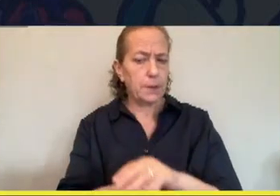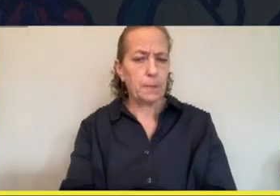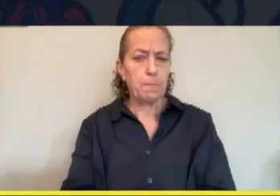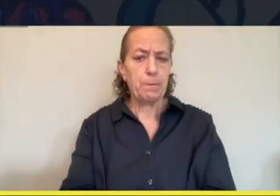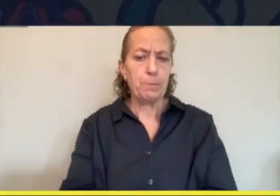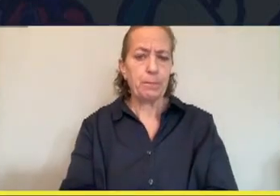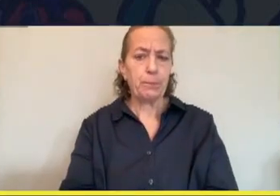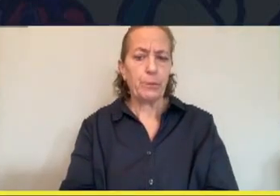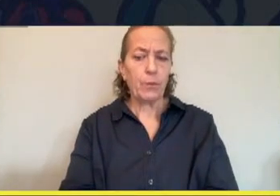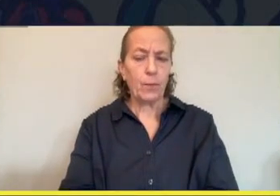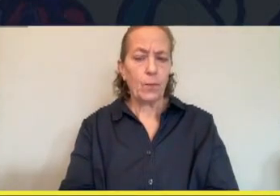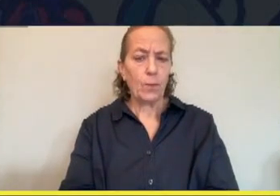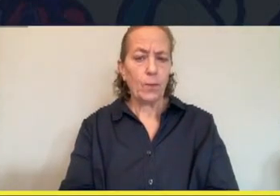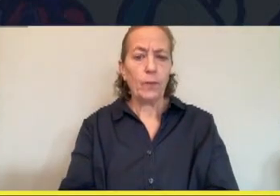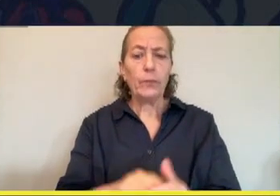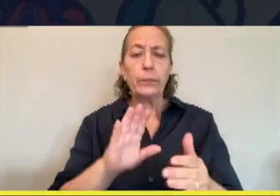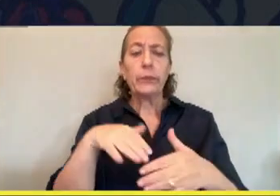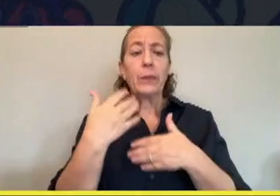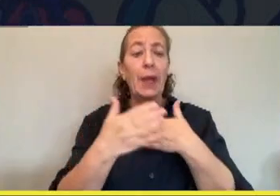The next map,